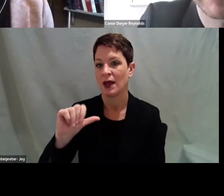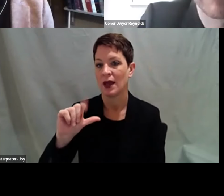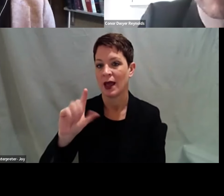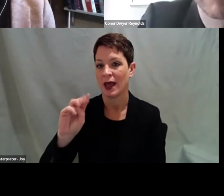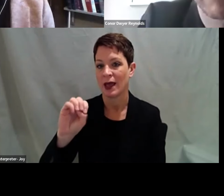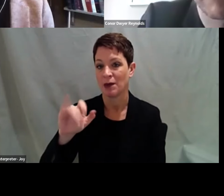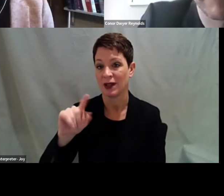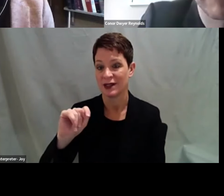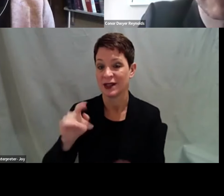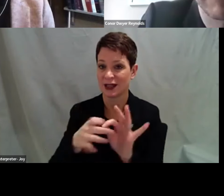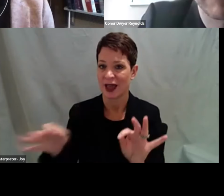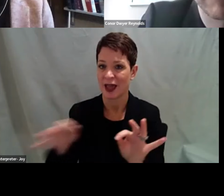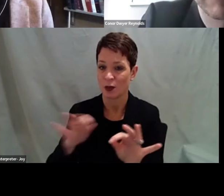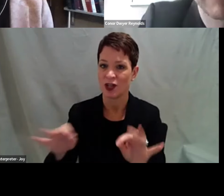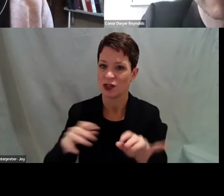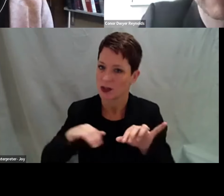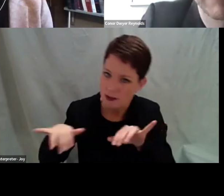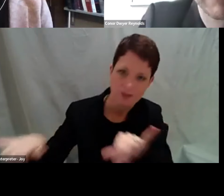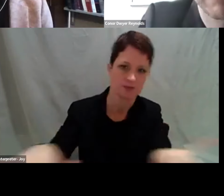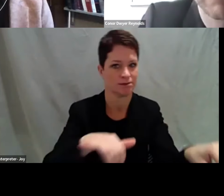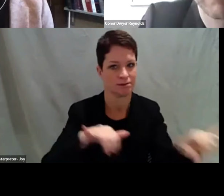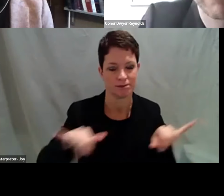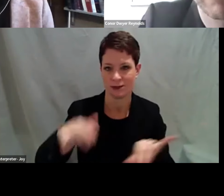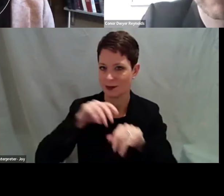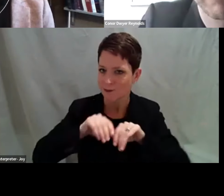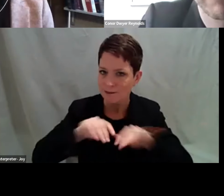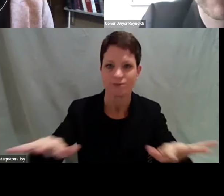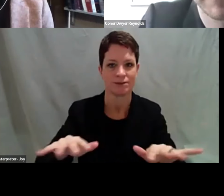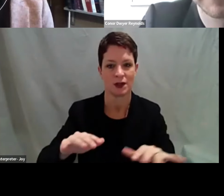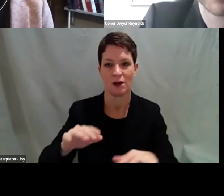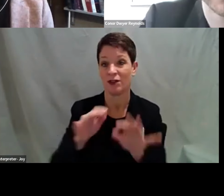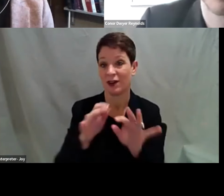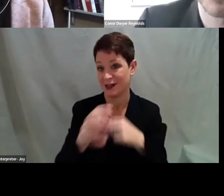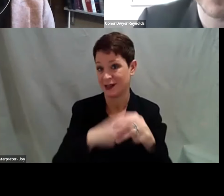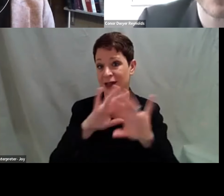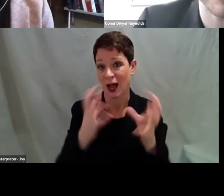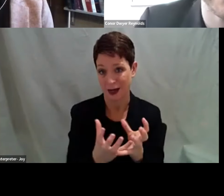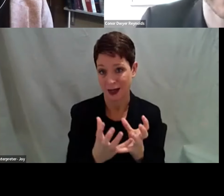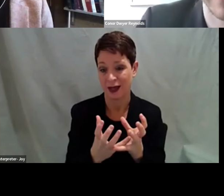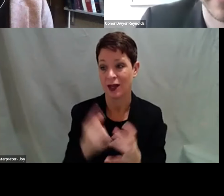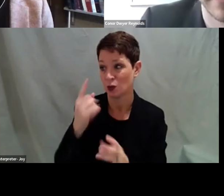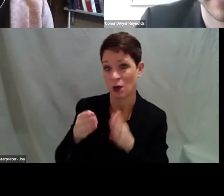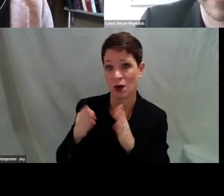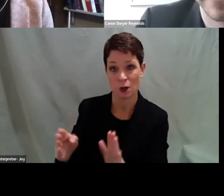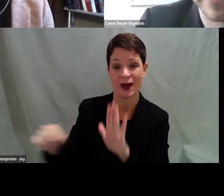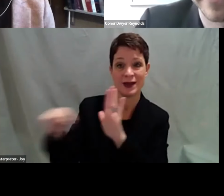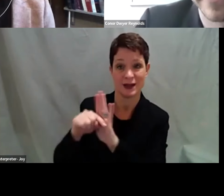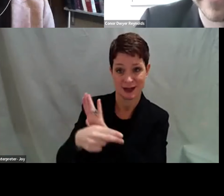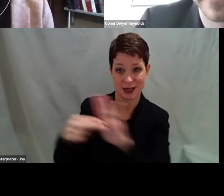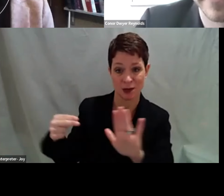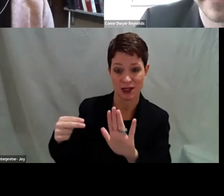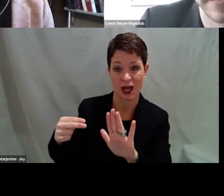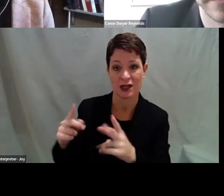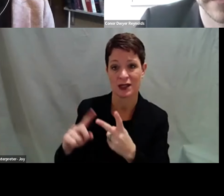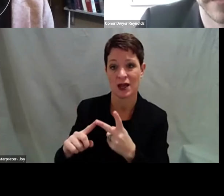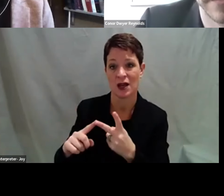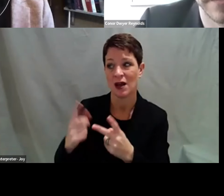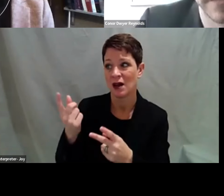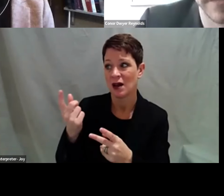remains pervasive in society, and it is one of the mediums through which stigmatized understandings